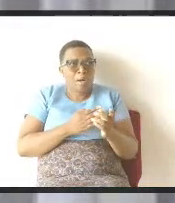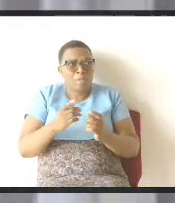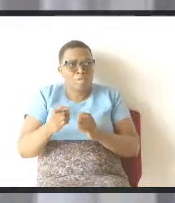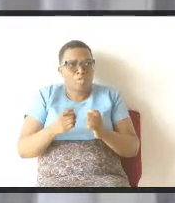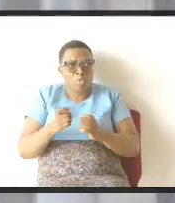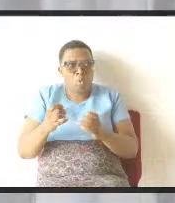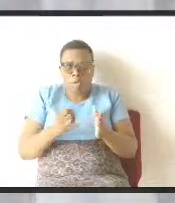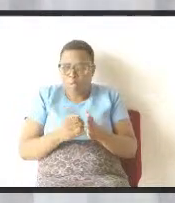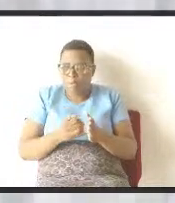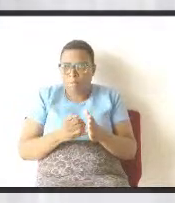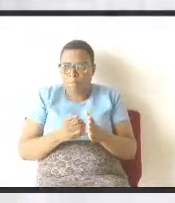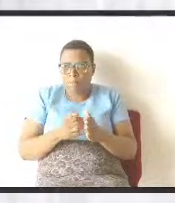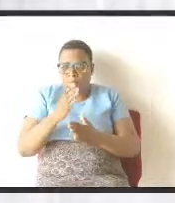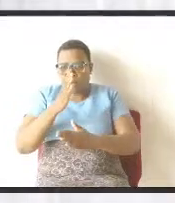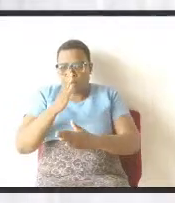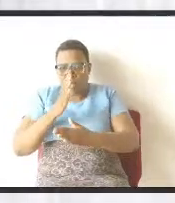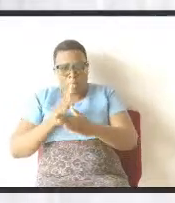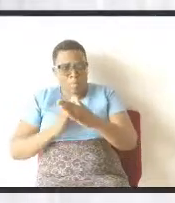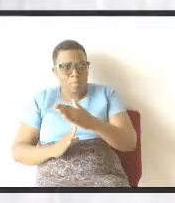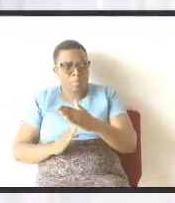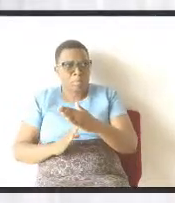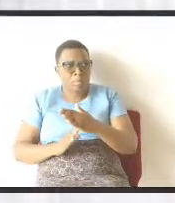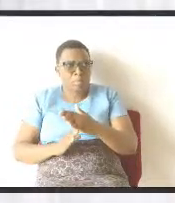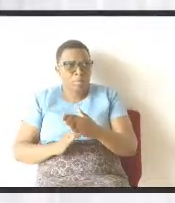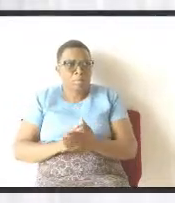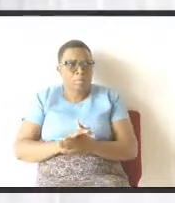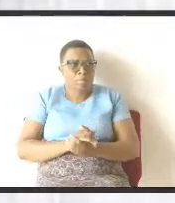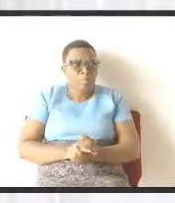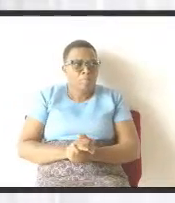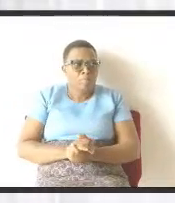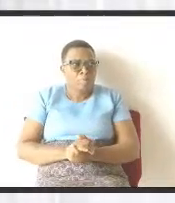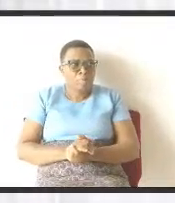Subjection. First of all, to God.